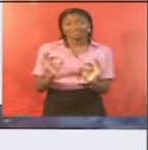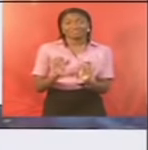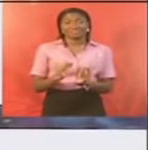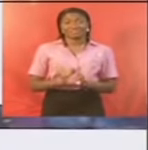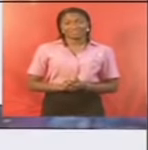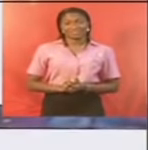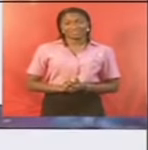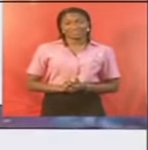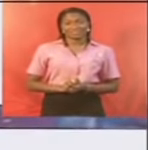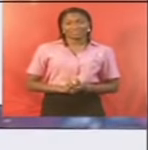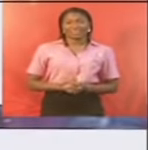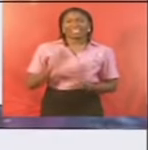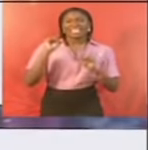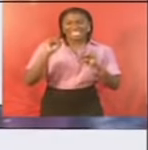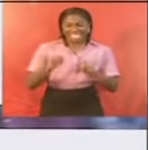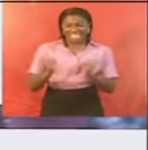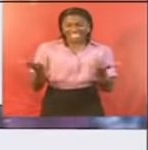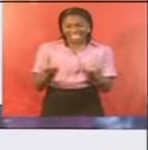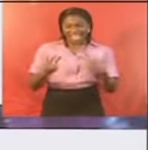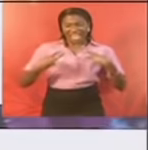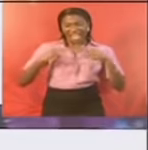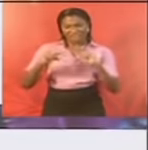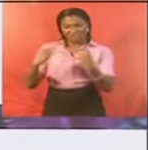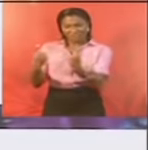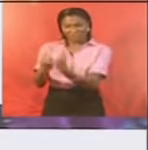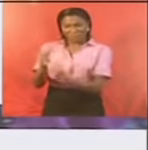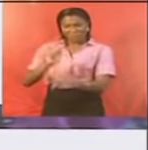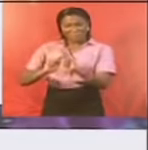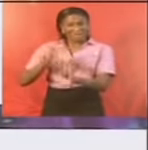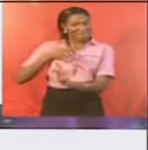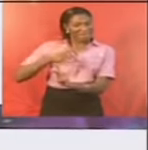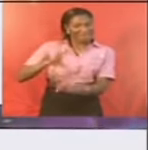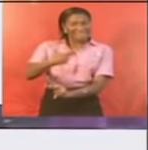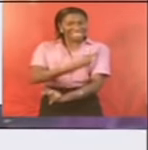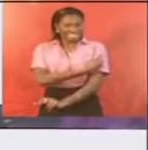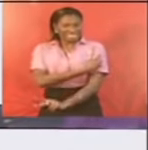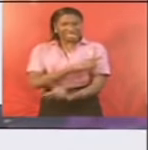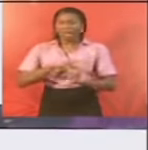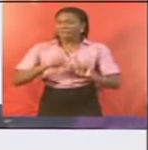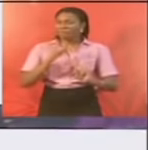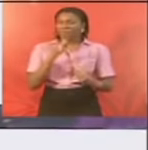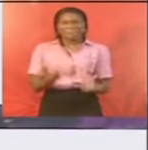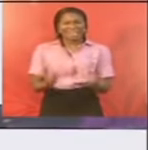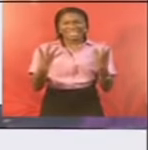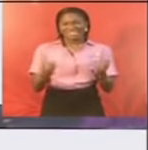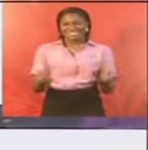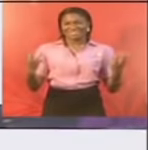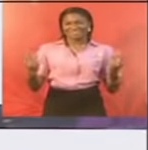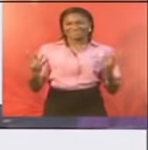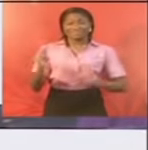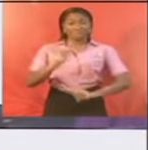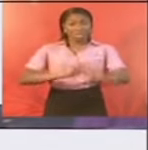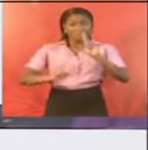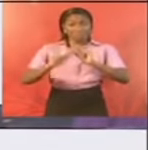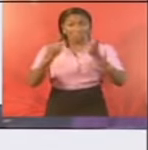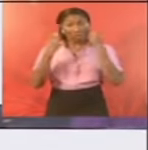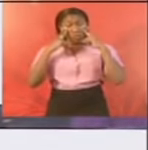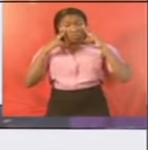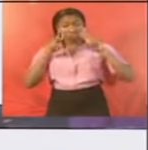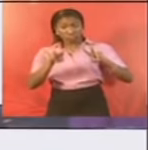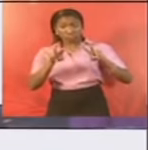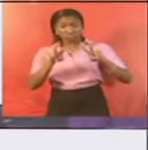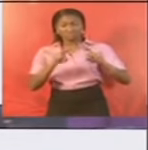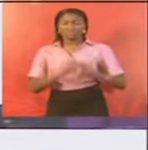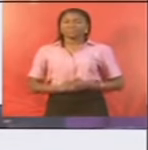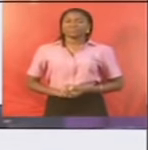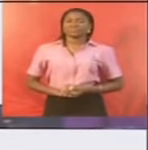with anti-vaxxers, but not in a large proportion. Our viewing public out there